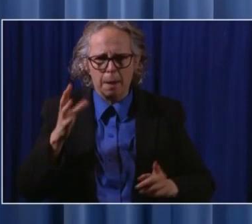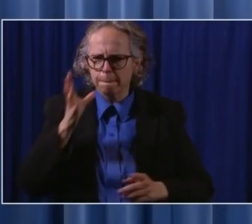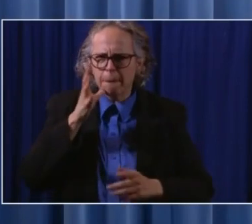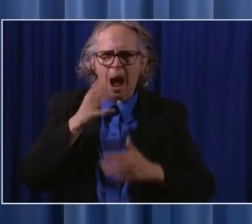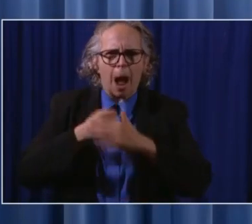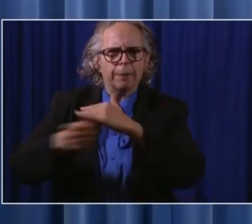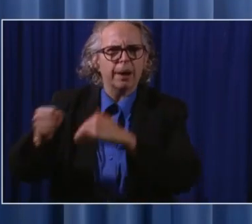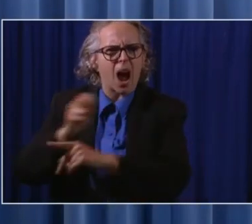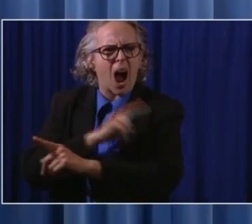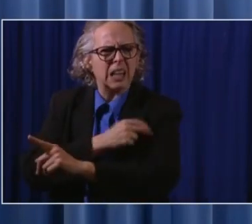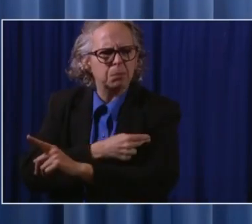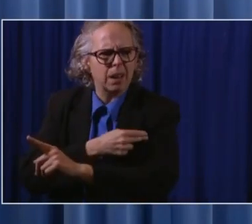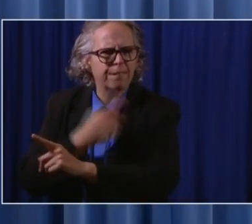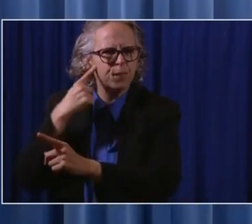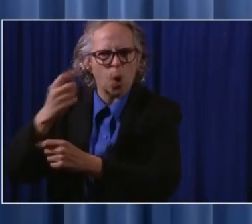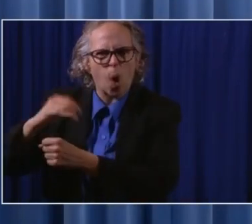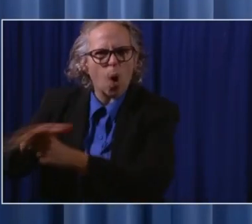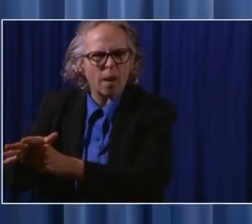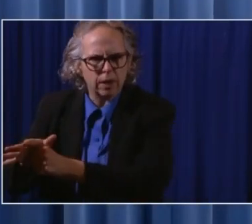It does not care who you are.